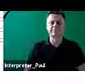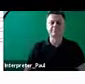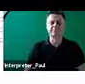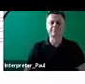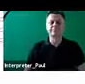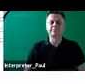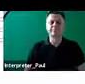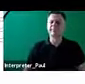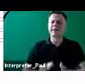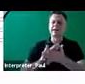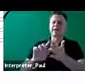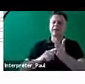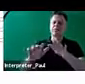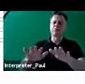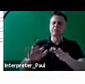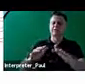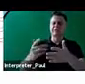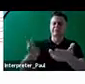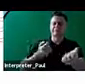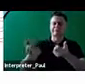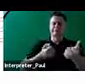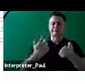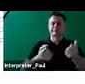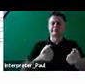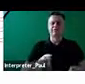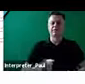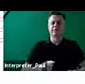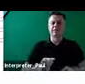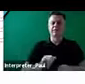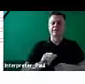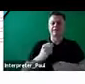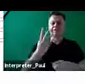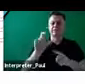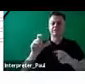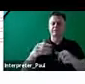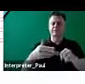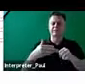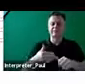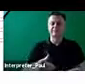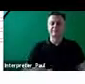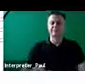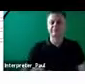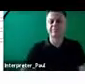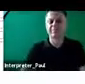And Helen, we'll just wait a little moment while the results come back in. At the moment, we're at about 40% returned from the audience.